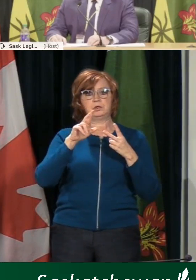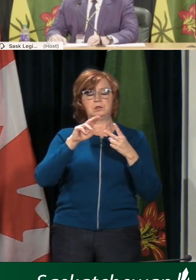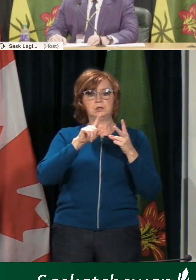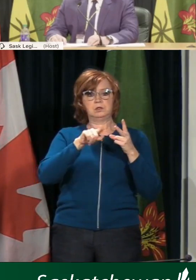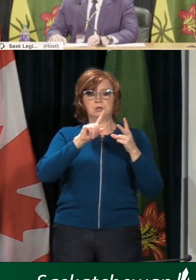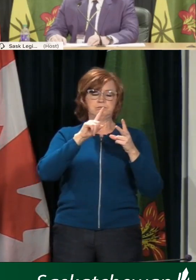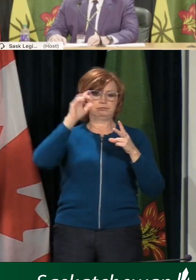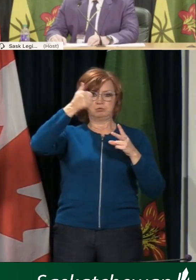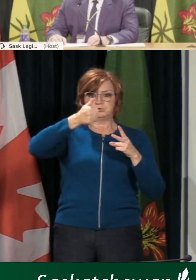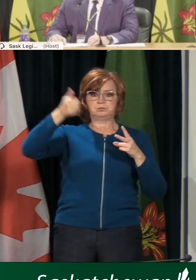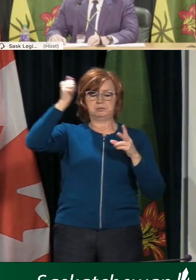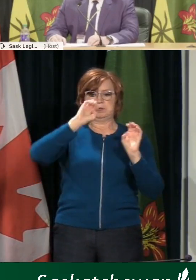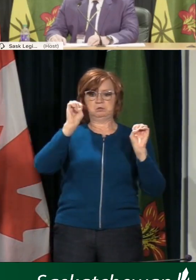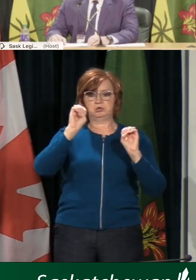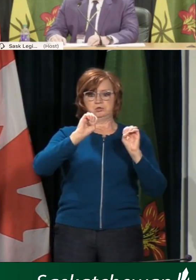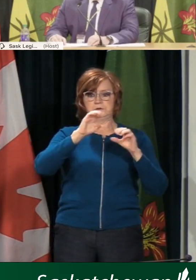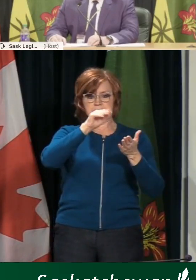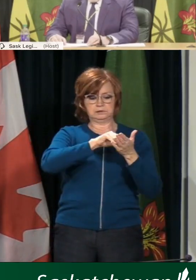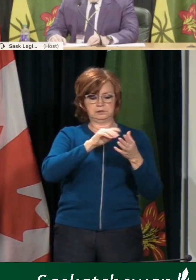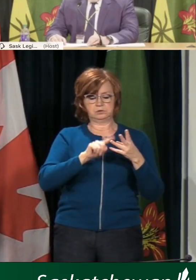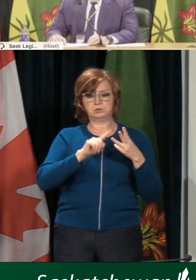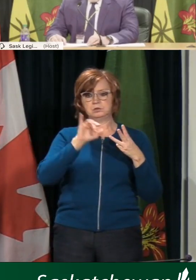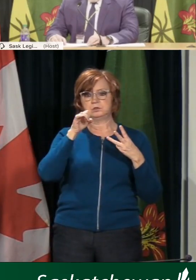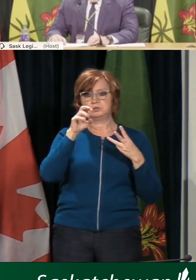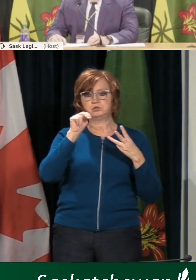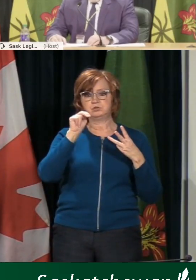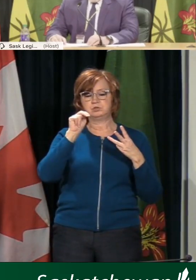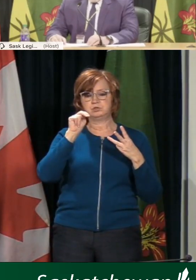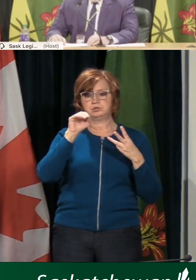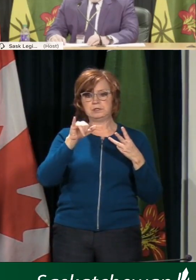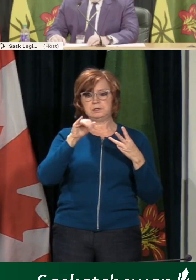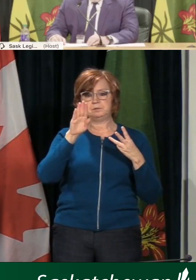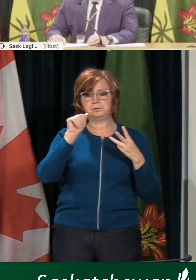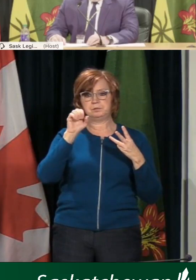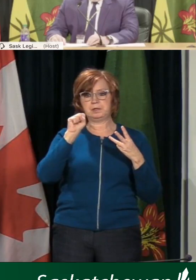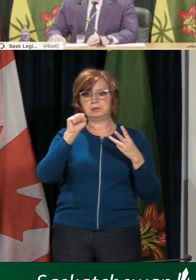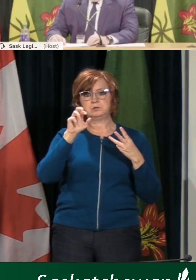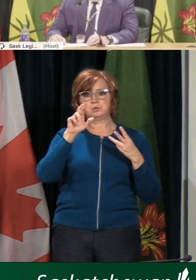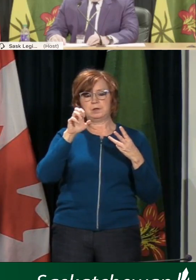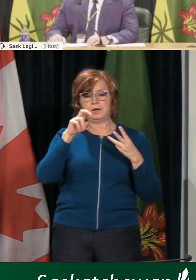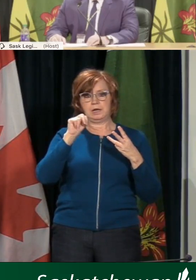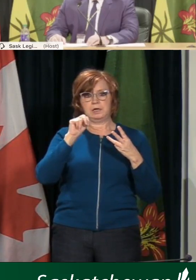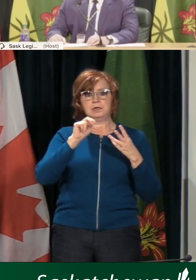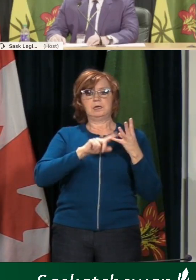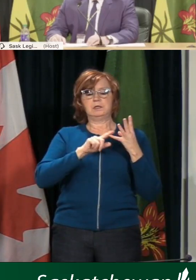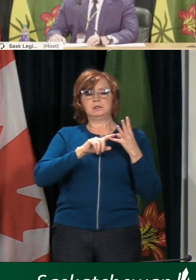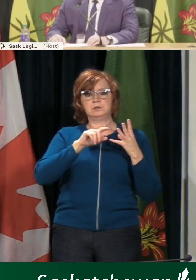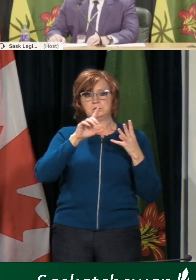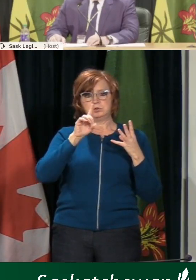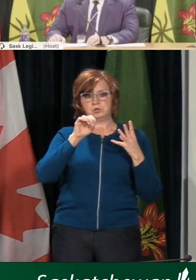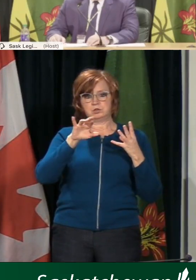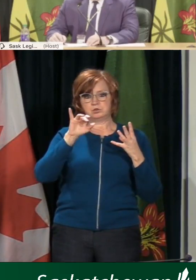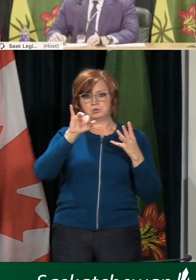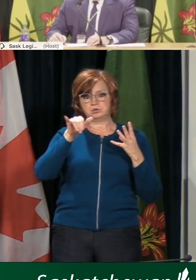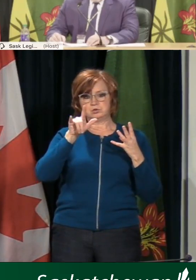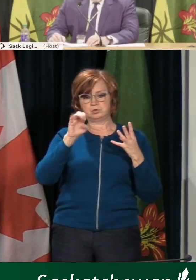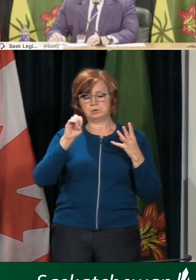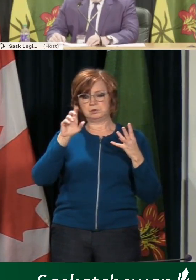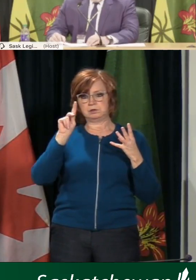Operations Center, Dr. Jenny Basran, our Senior Medical Information Officer, and Dr. Julie Kryzanowski, our Senior Medical Health